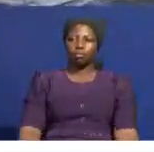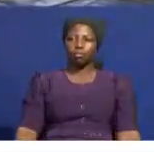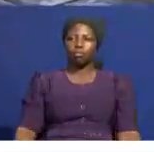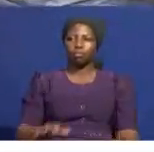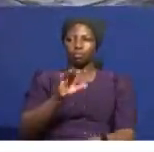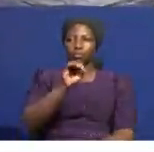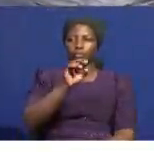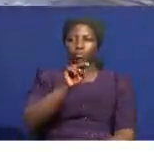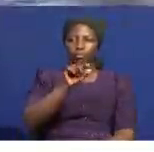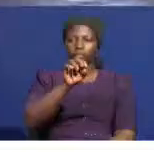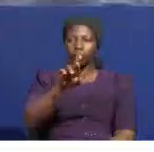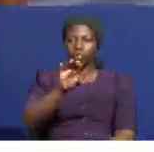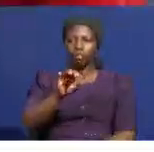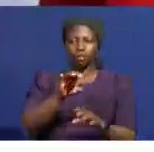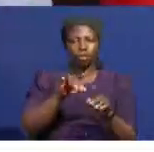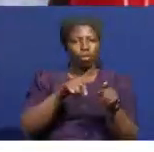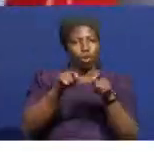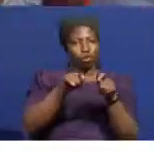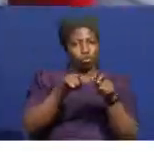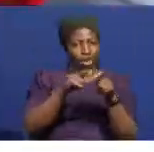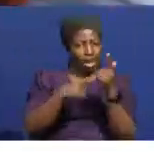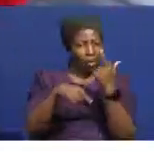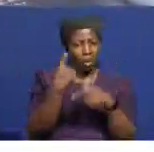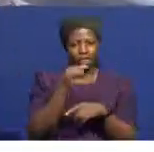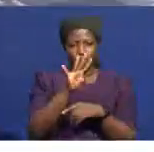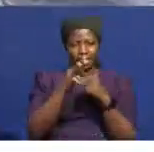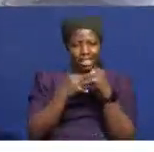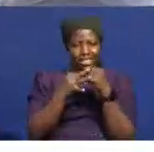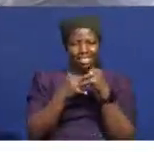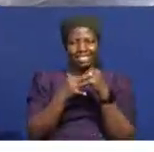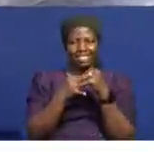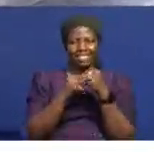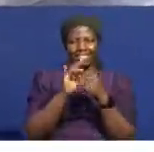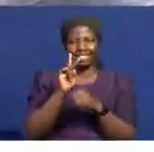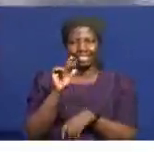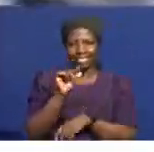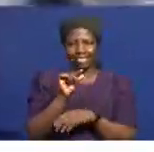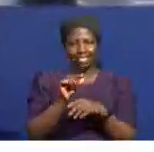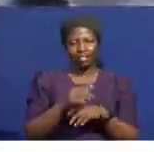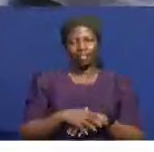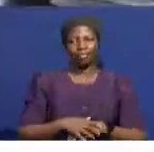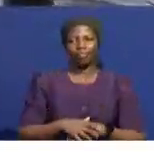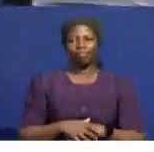Ongare controlled the 48kg category bout with ease from the onset.